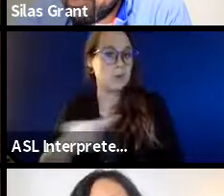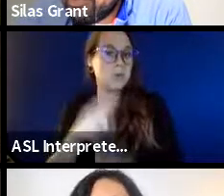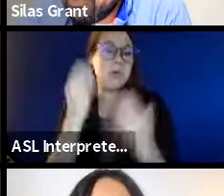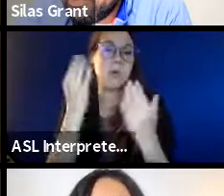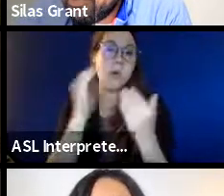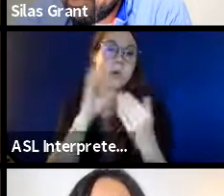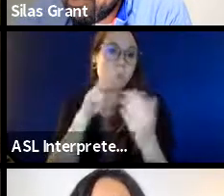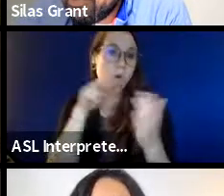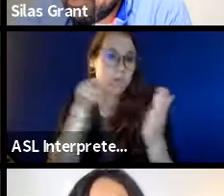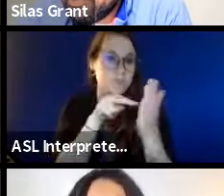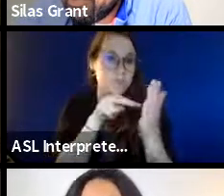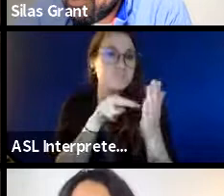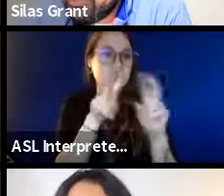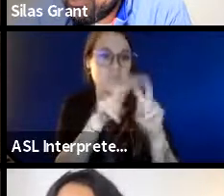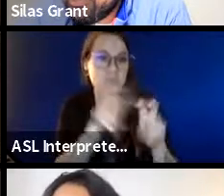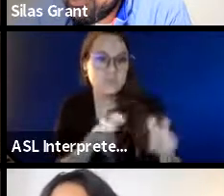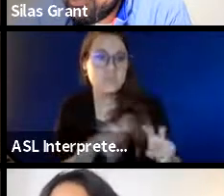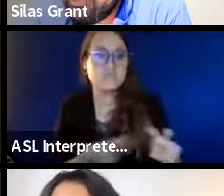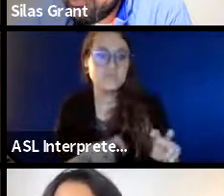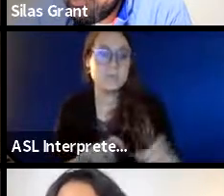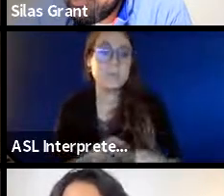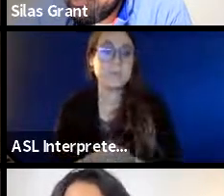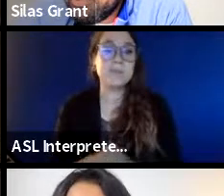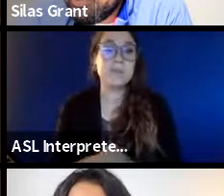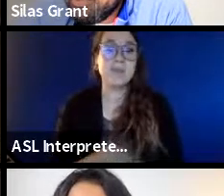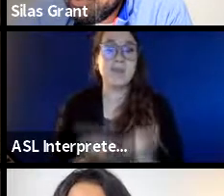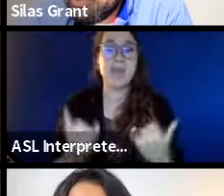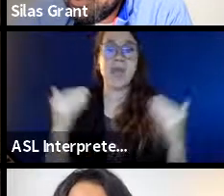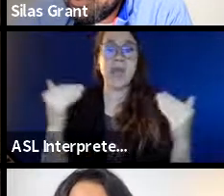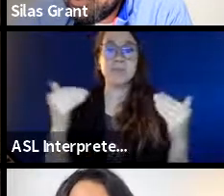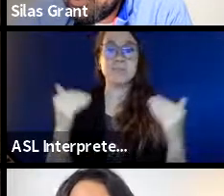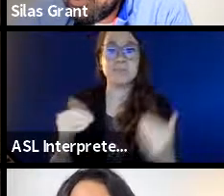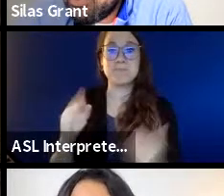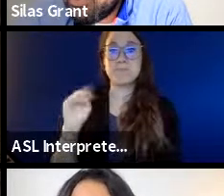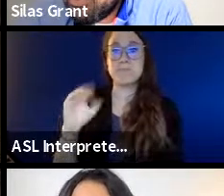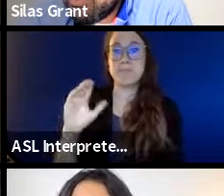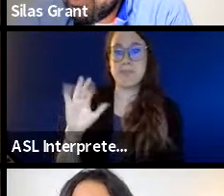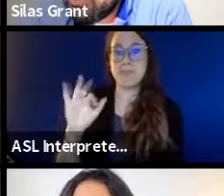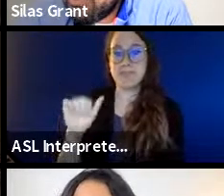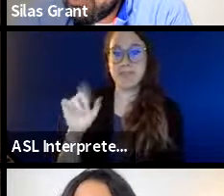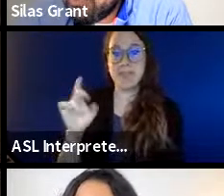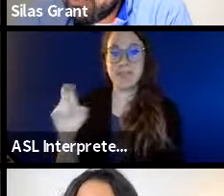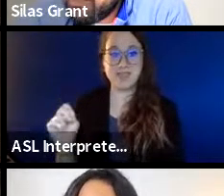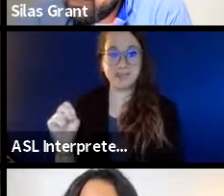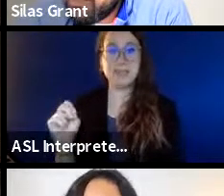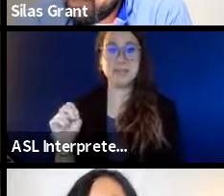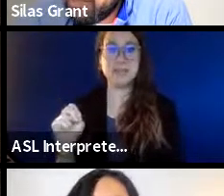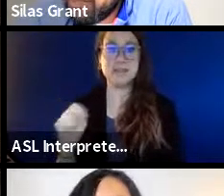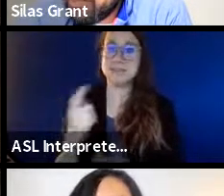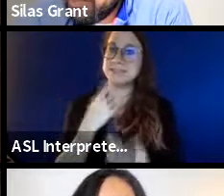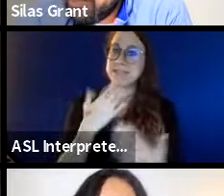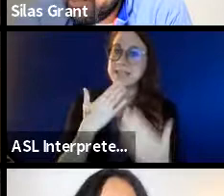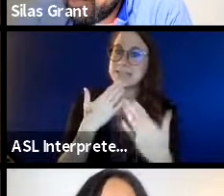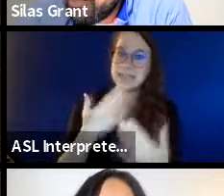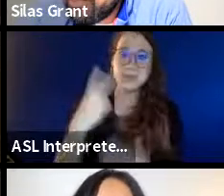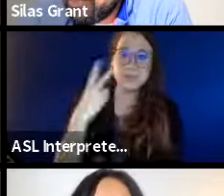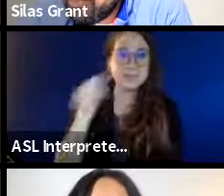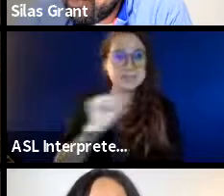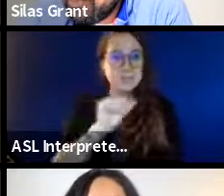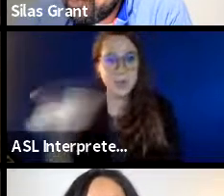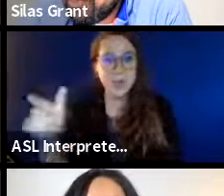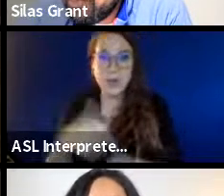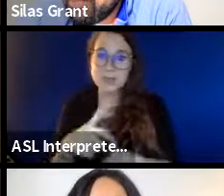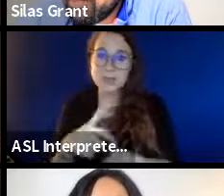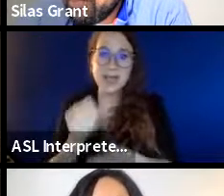look. And then I will go to Director McFadden next to say thank you. You know, I see you all the time. I work very closely